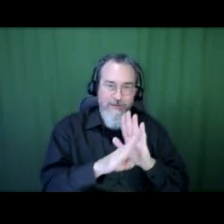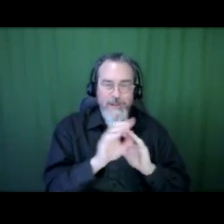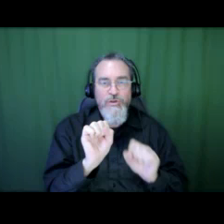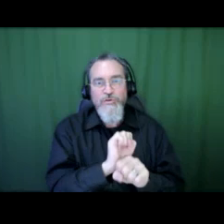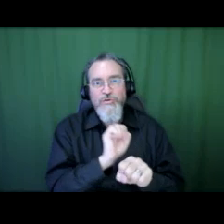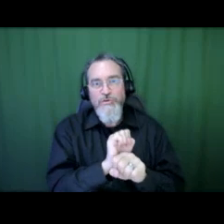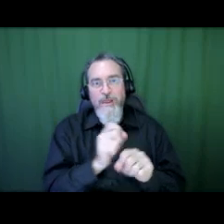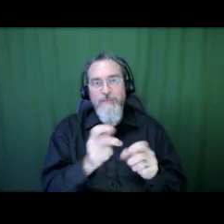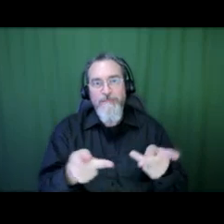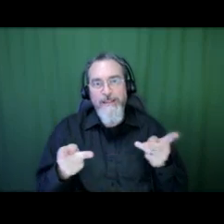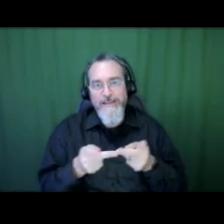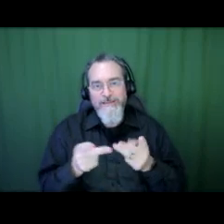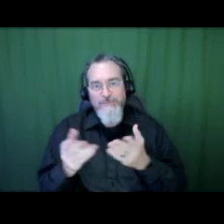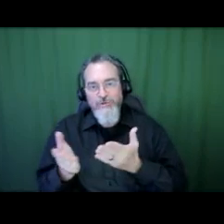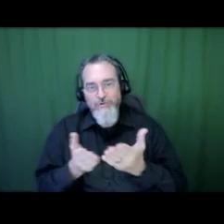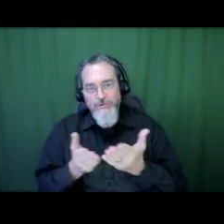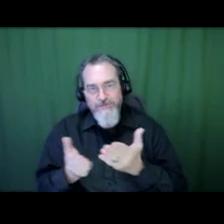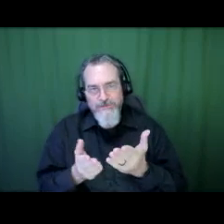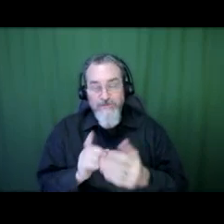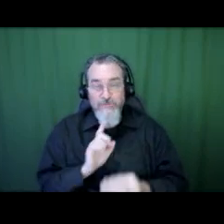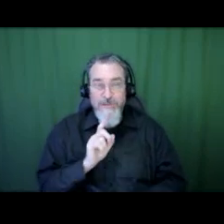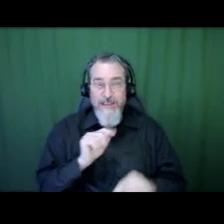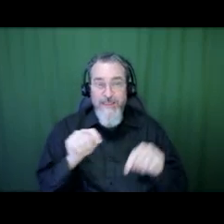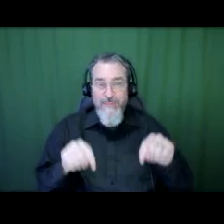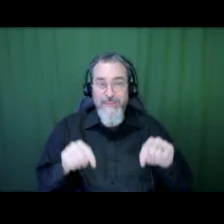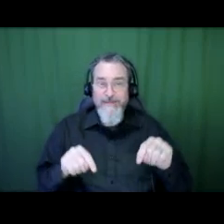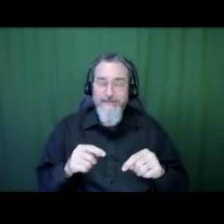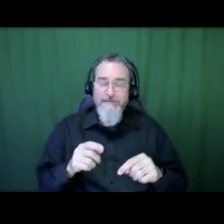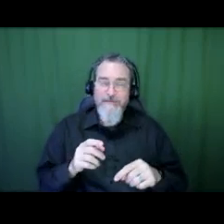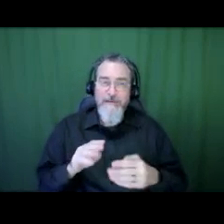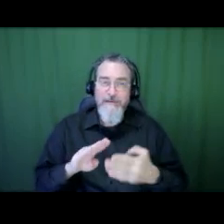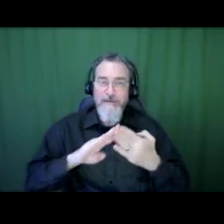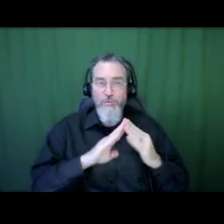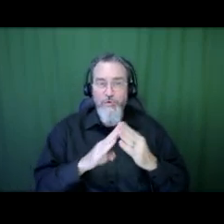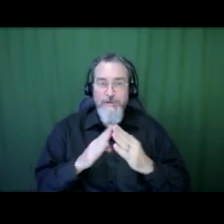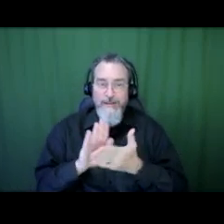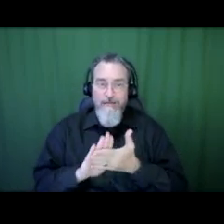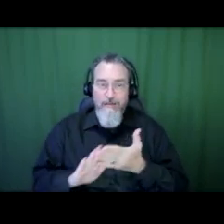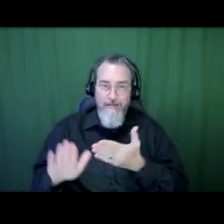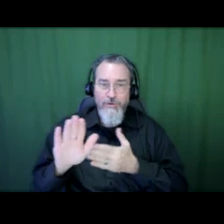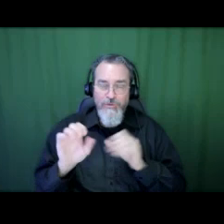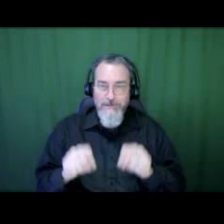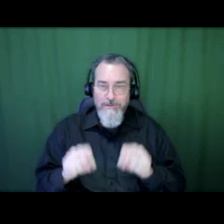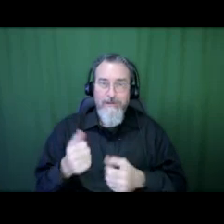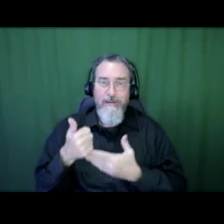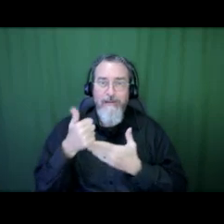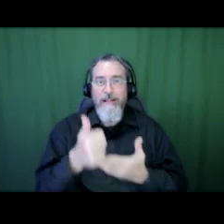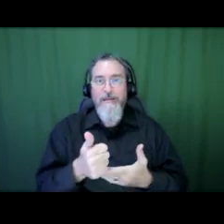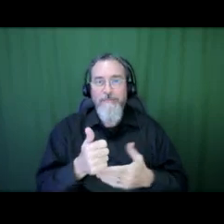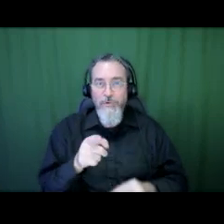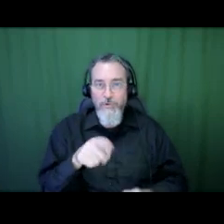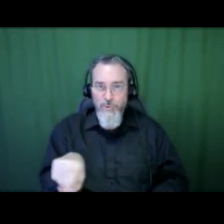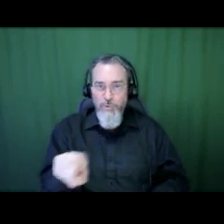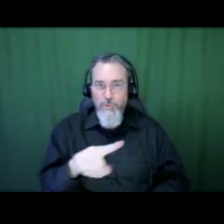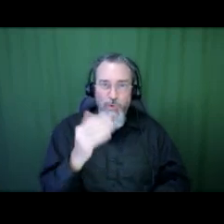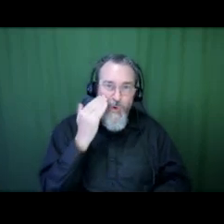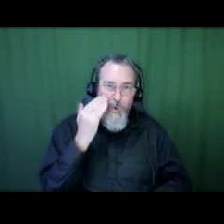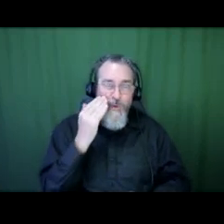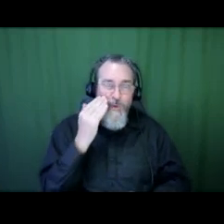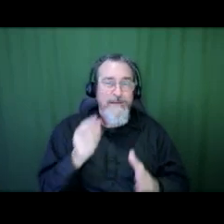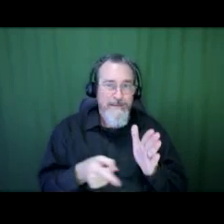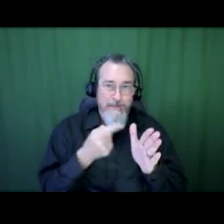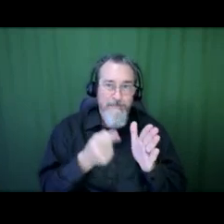as a community college or for those educational providers, because you may all know that sometimes community college curriculum development doesn't move